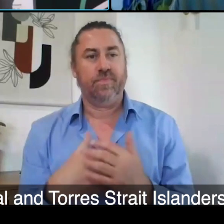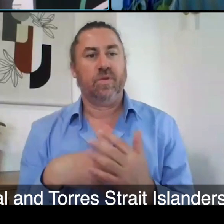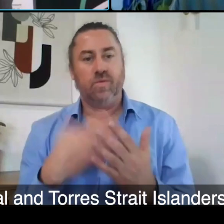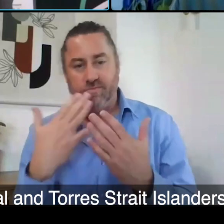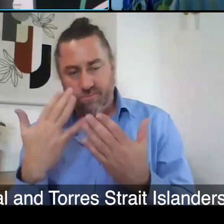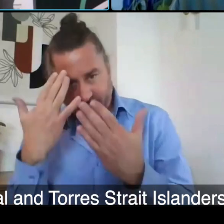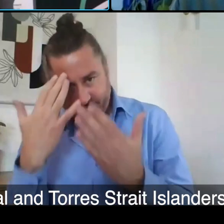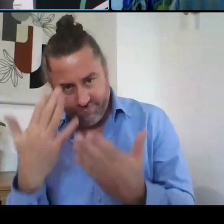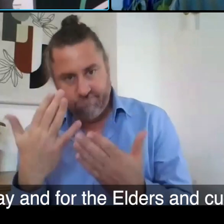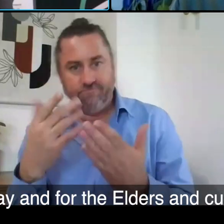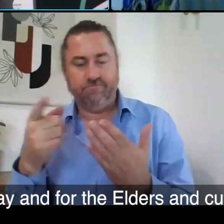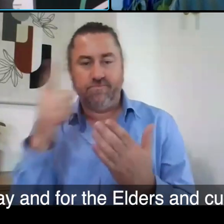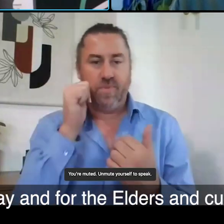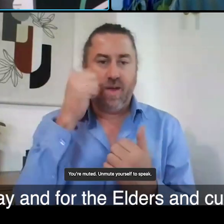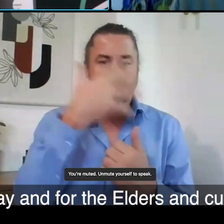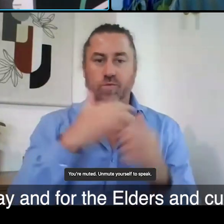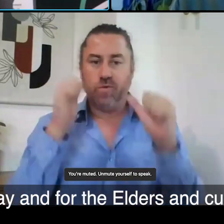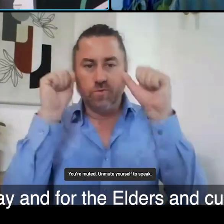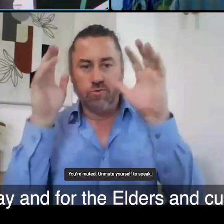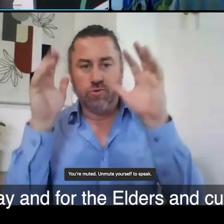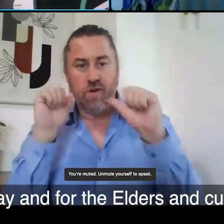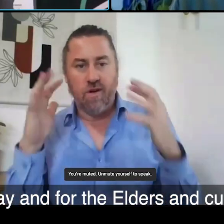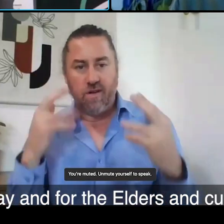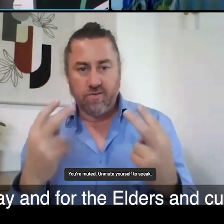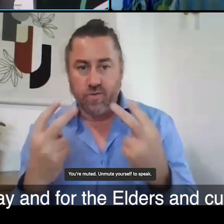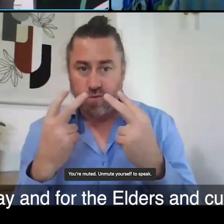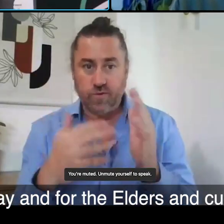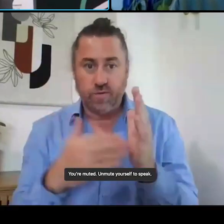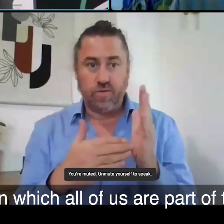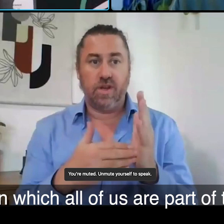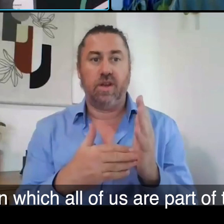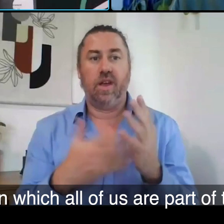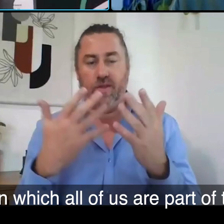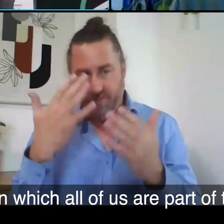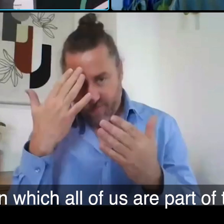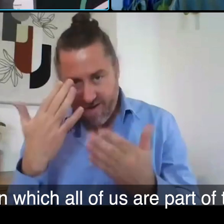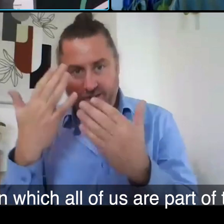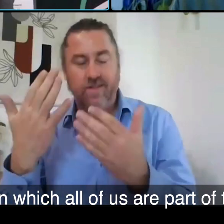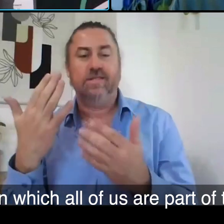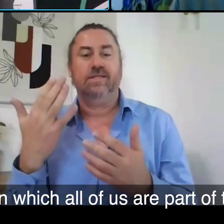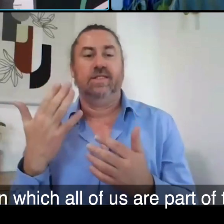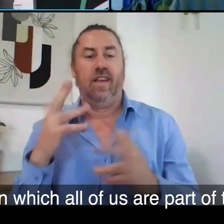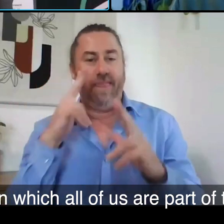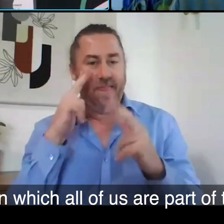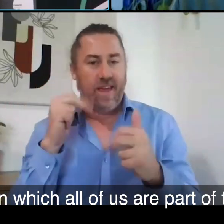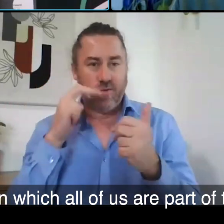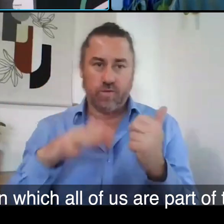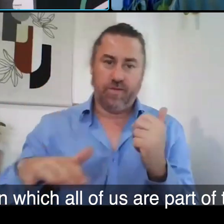Aboriginal and Torres Strait Islanders that are with us today, and for the elders and custodians of the land upon which all of us are